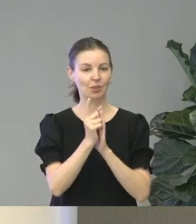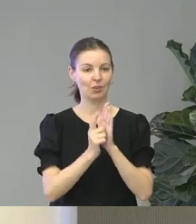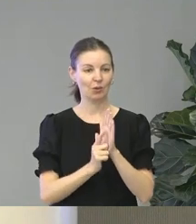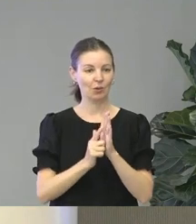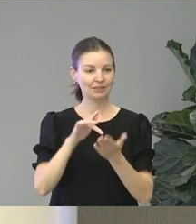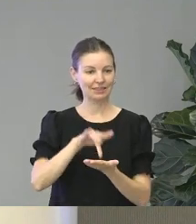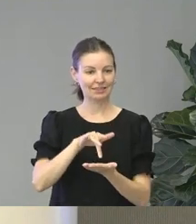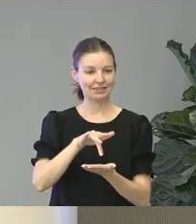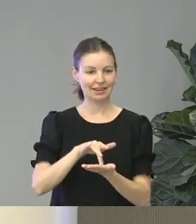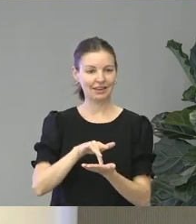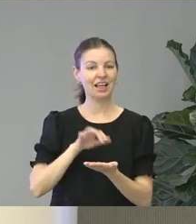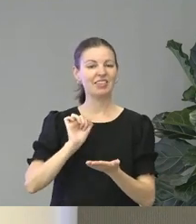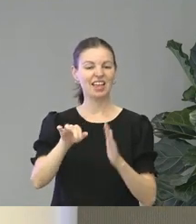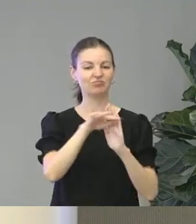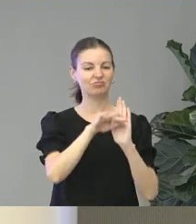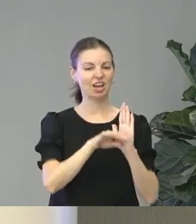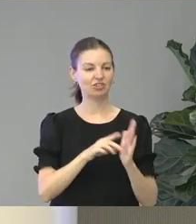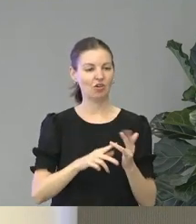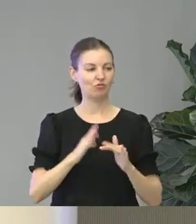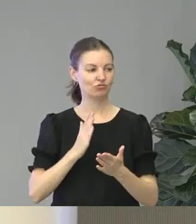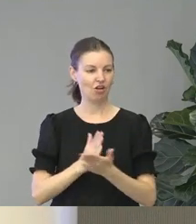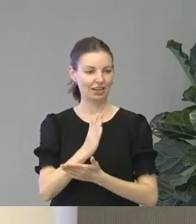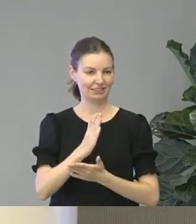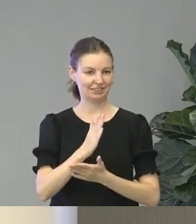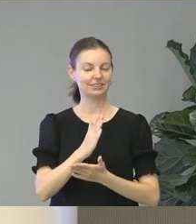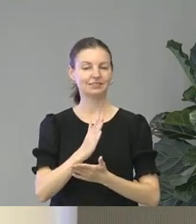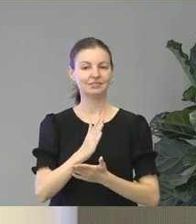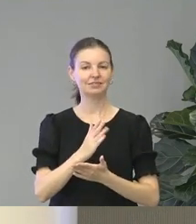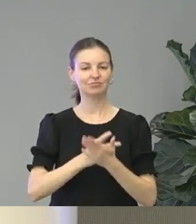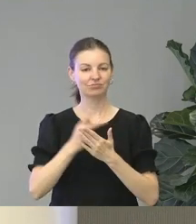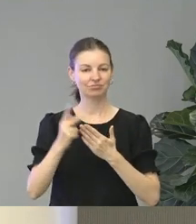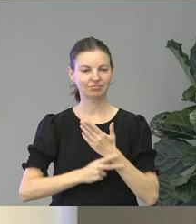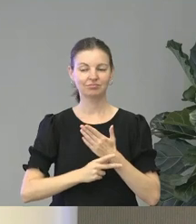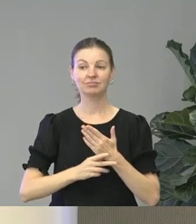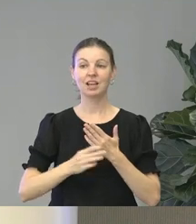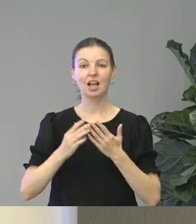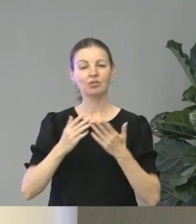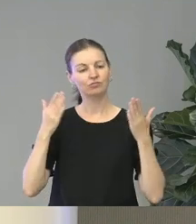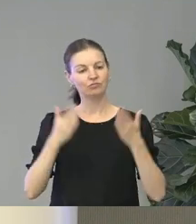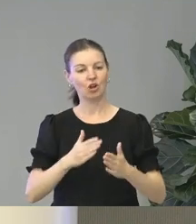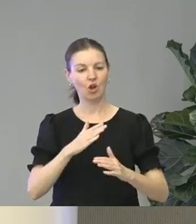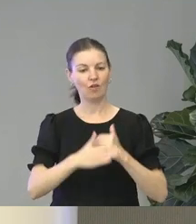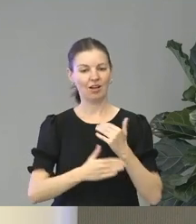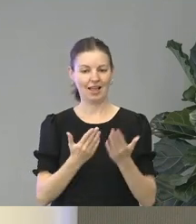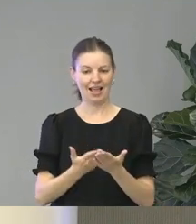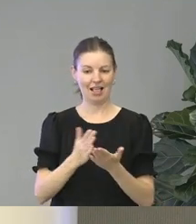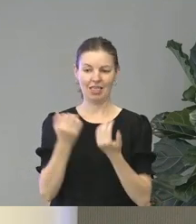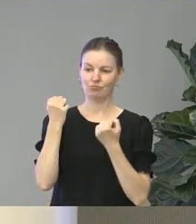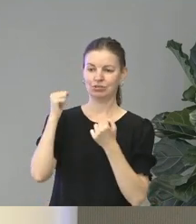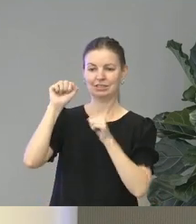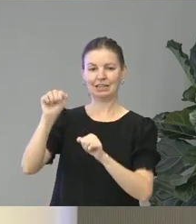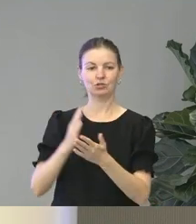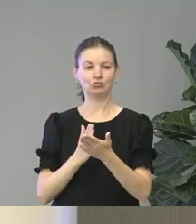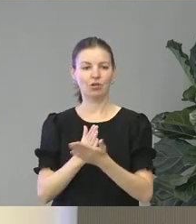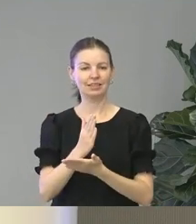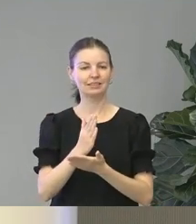Rights campaign. It focuses on Victoria's Human Rights Charter and how that helped protect the rights of Bendigo's Muslim